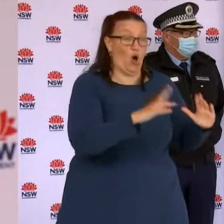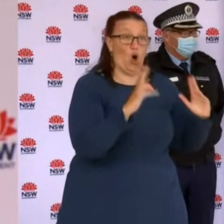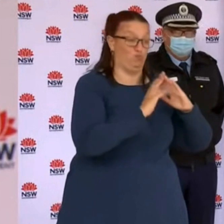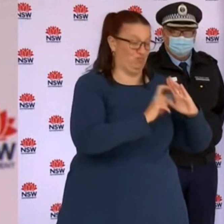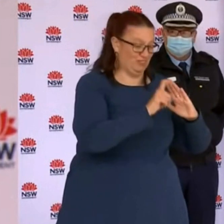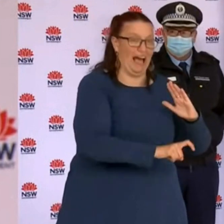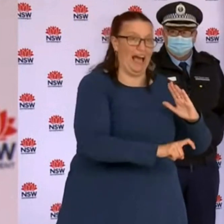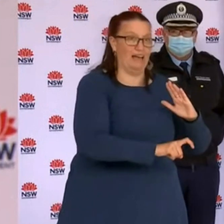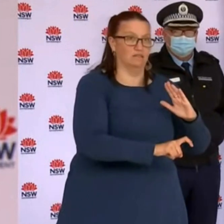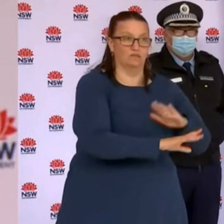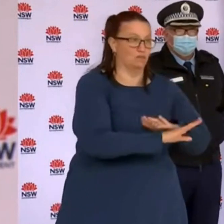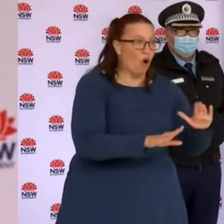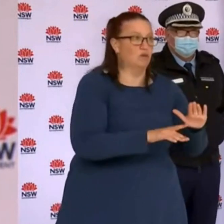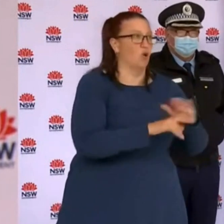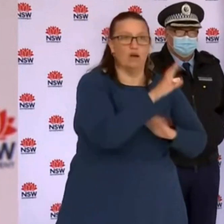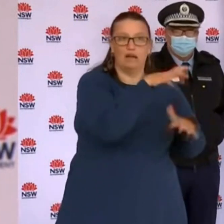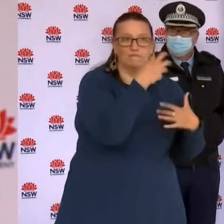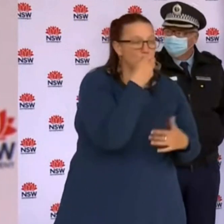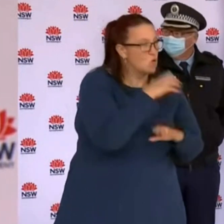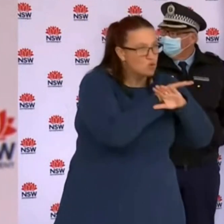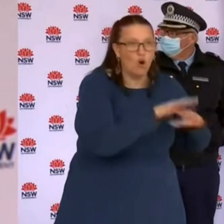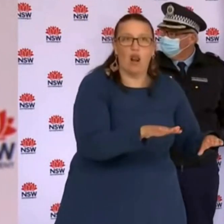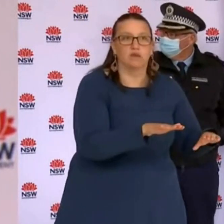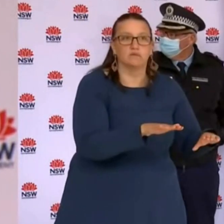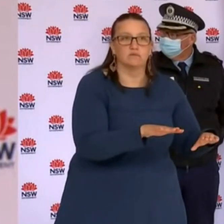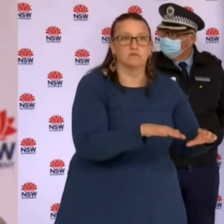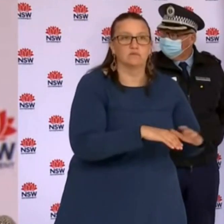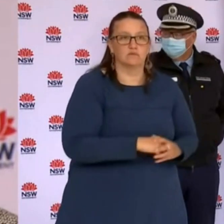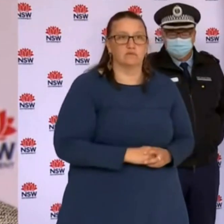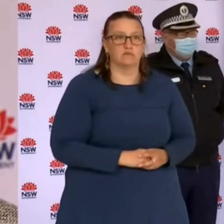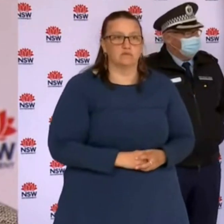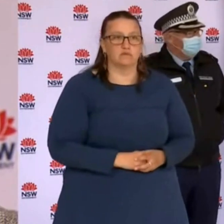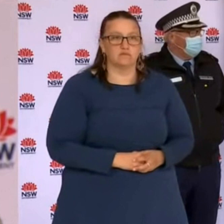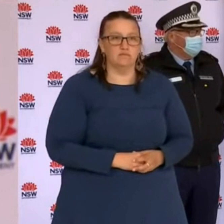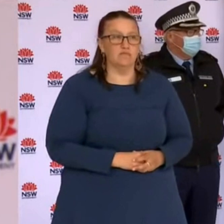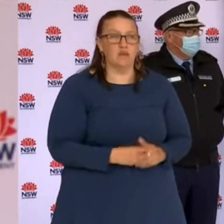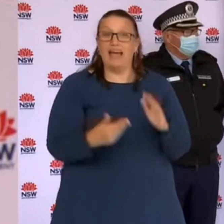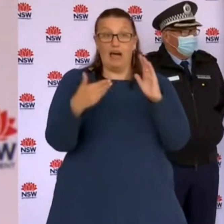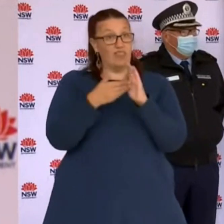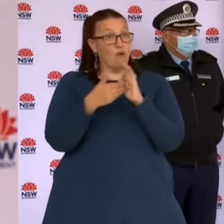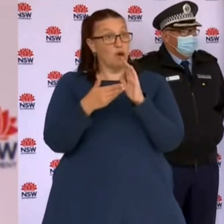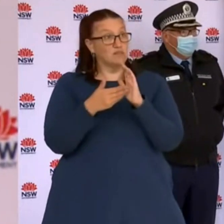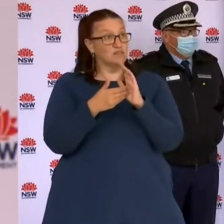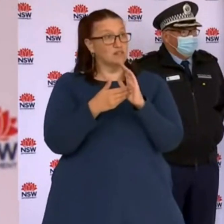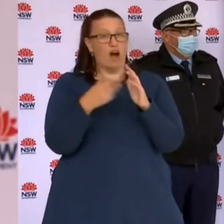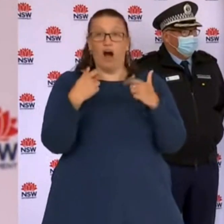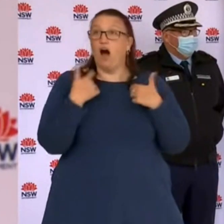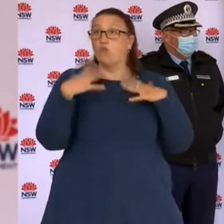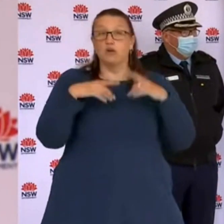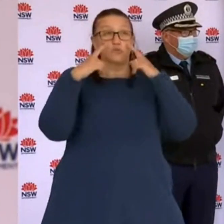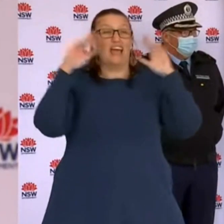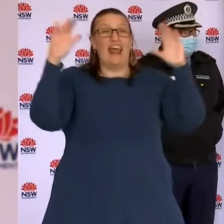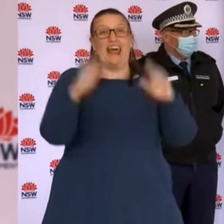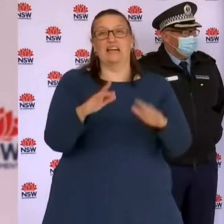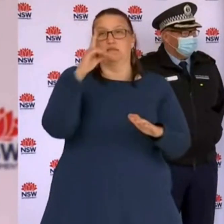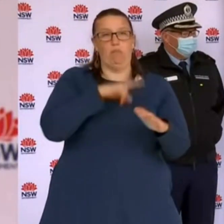you to apply the best common sense. At the moment, if I could see the least possible people out and about over the